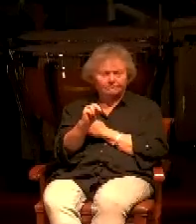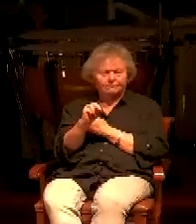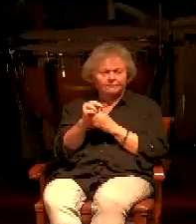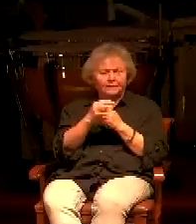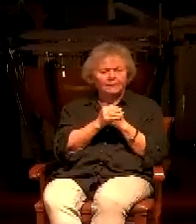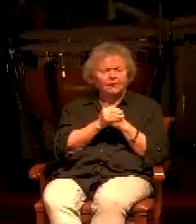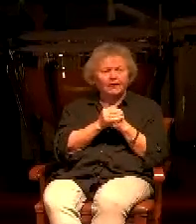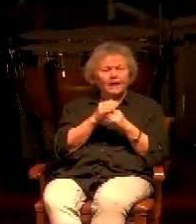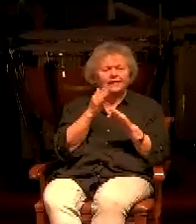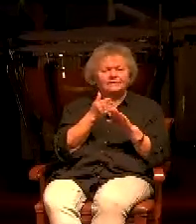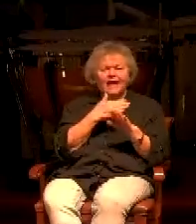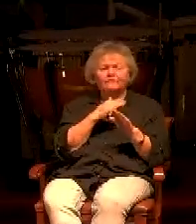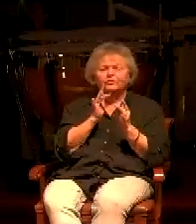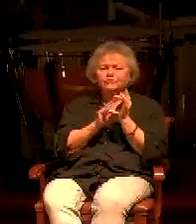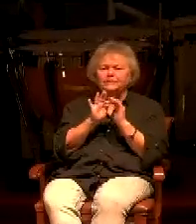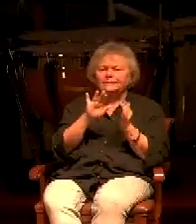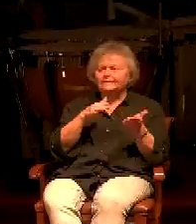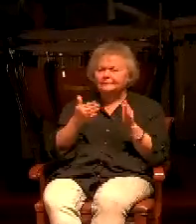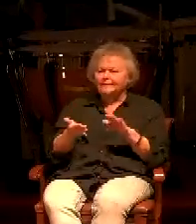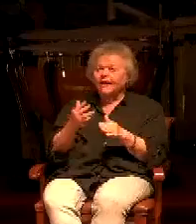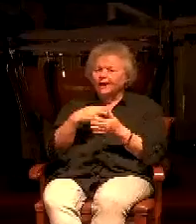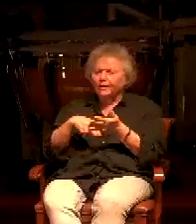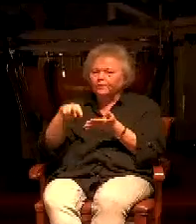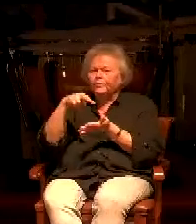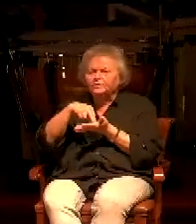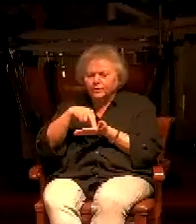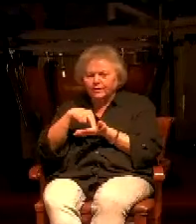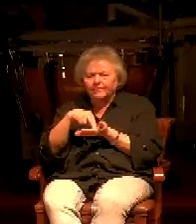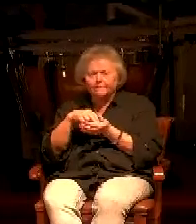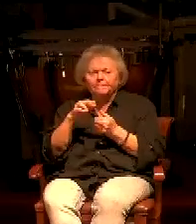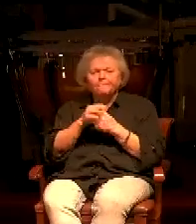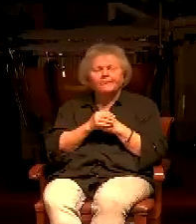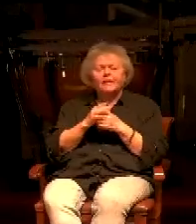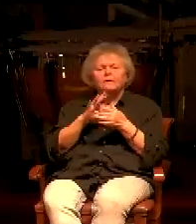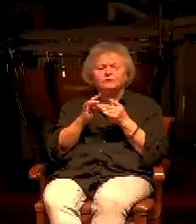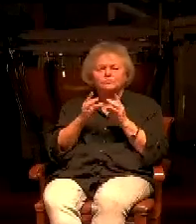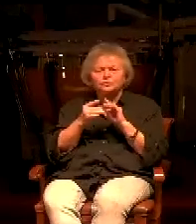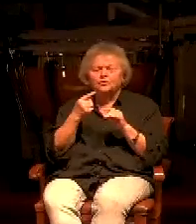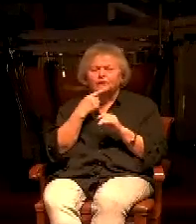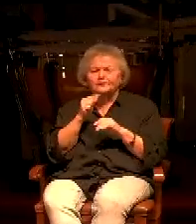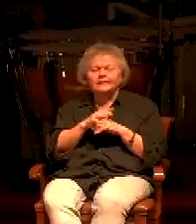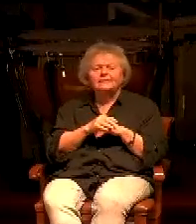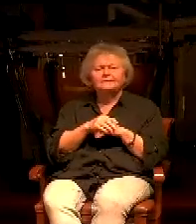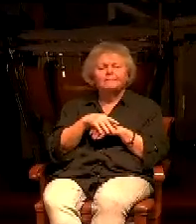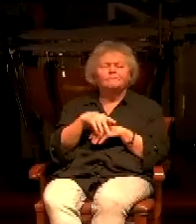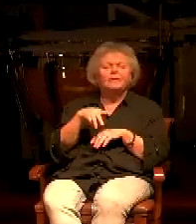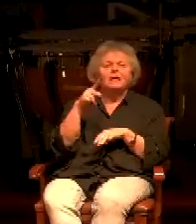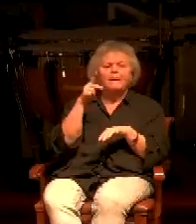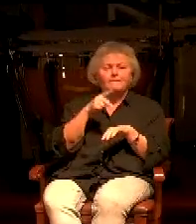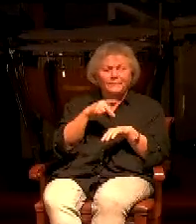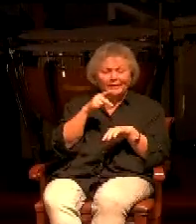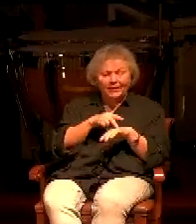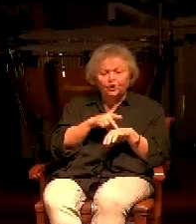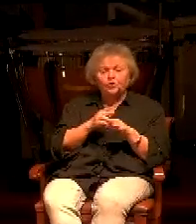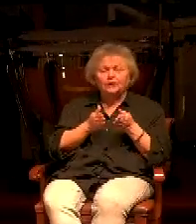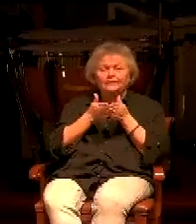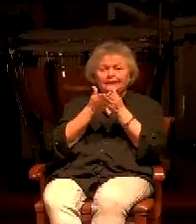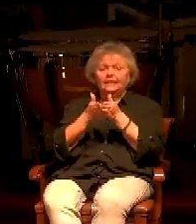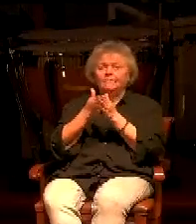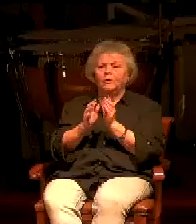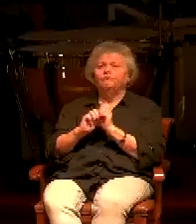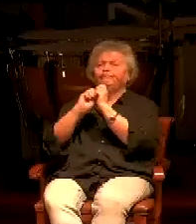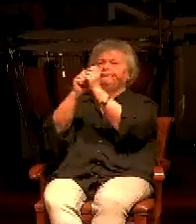like this. It's the true redemption of Jesus. The story goes this way. Peter is now out in a boat on the Sea of Galilee